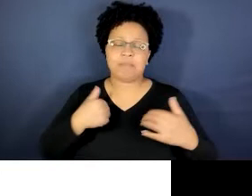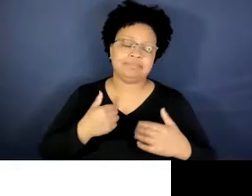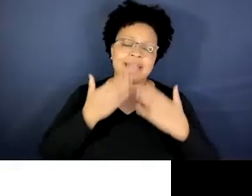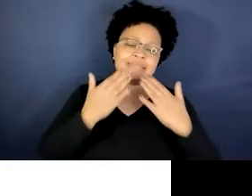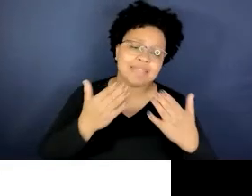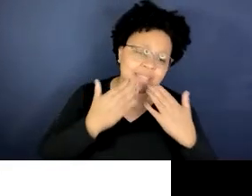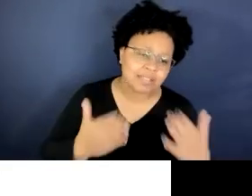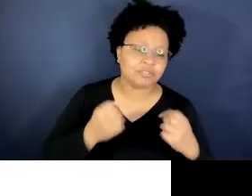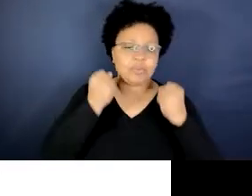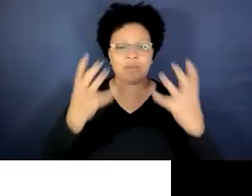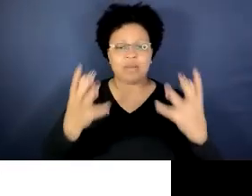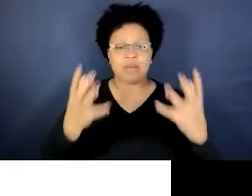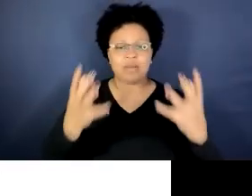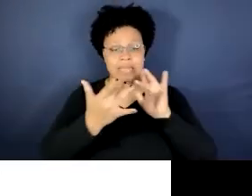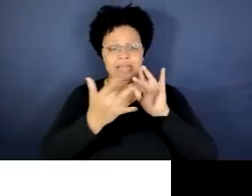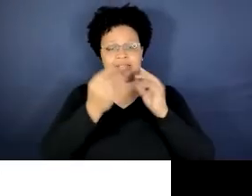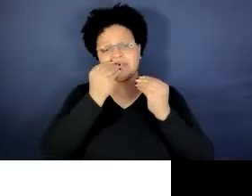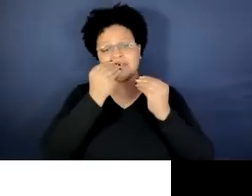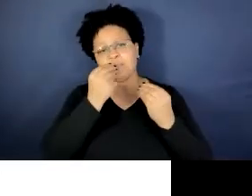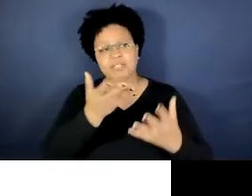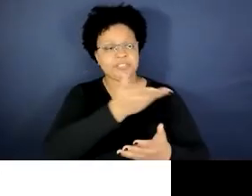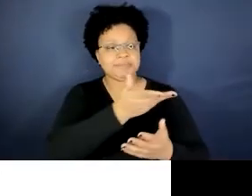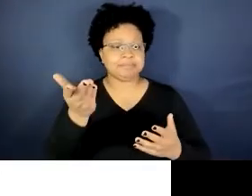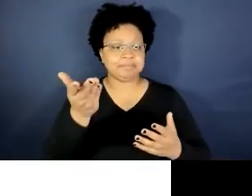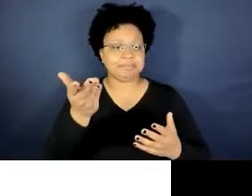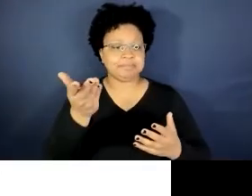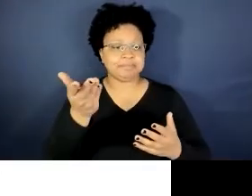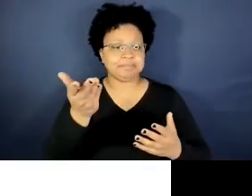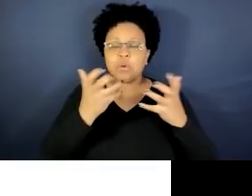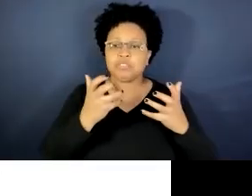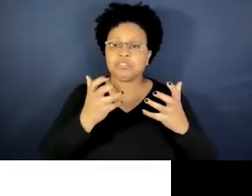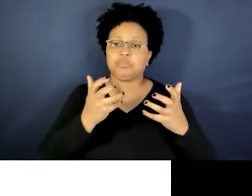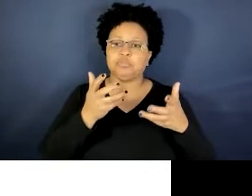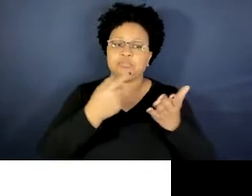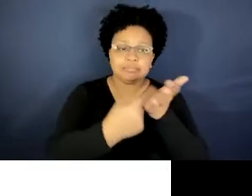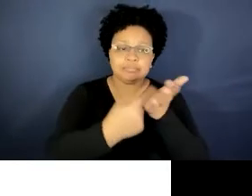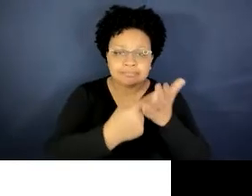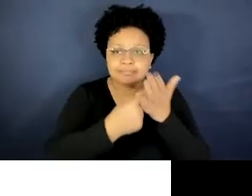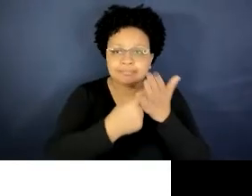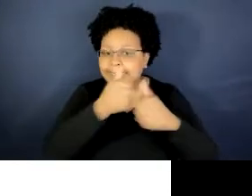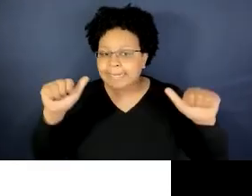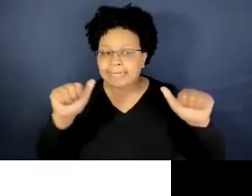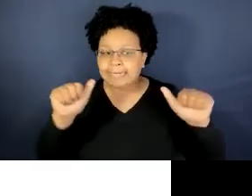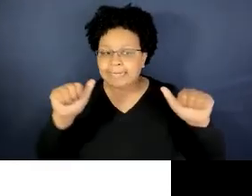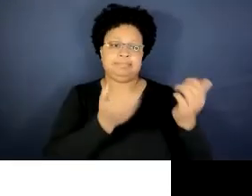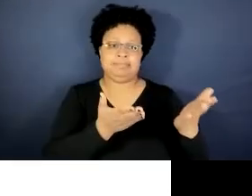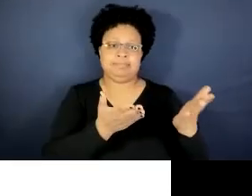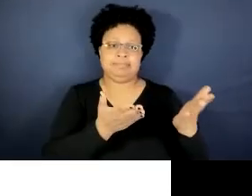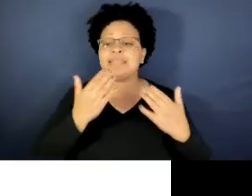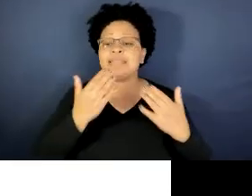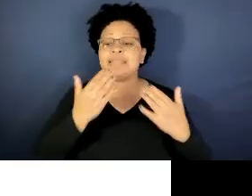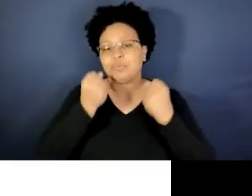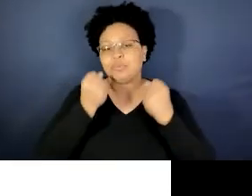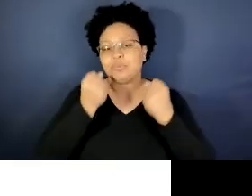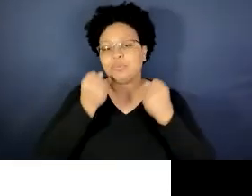my contact information. If anybody needs to get in touch with me for anything, it's right here. Thank you so very